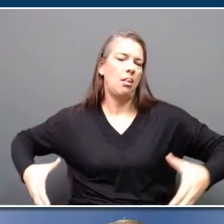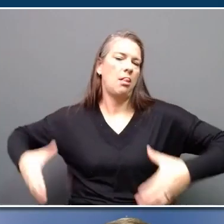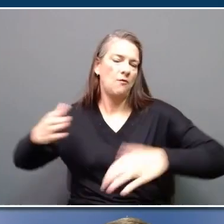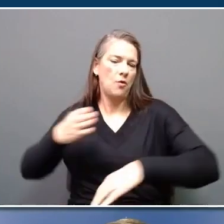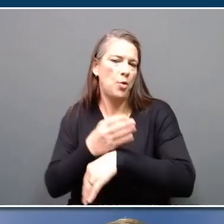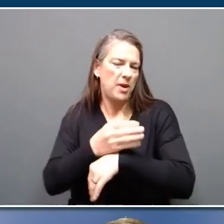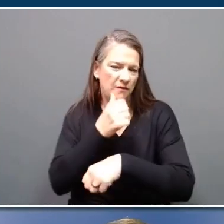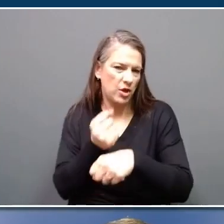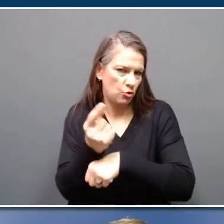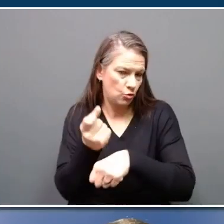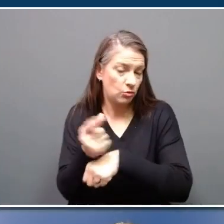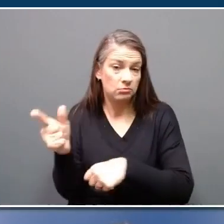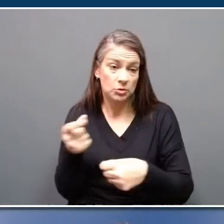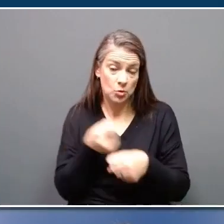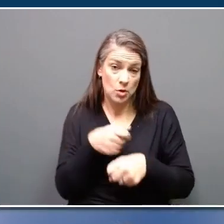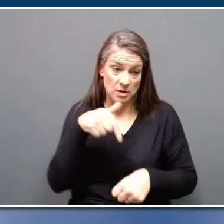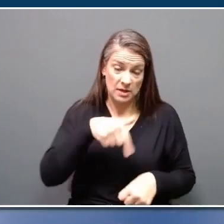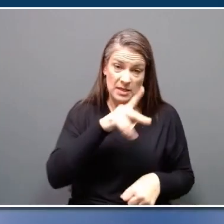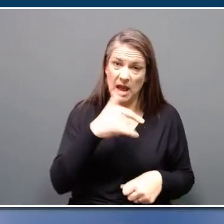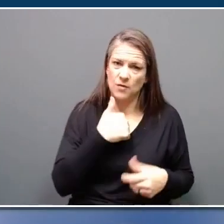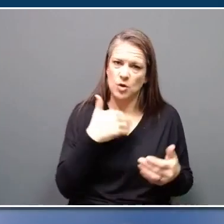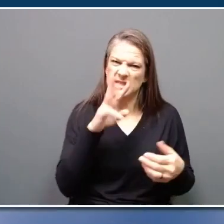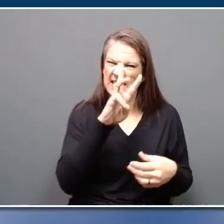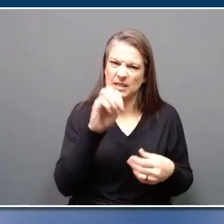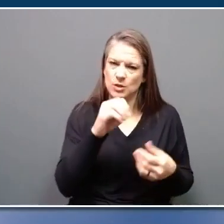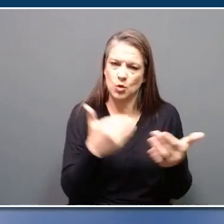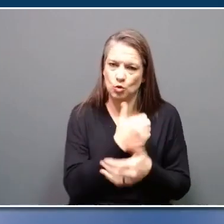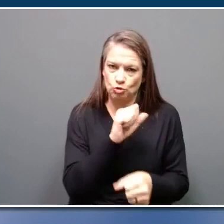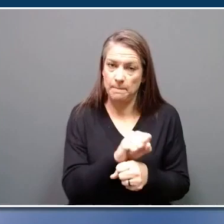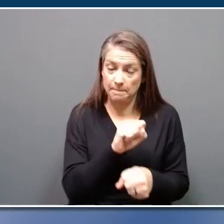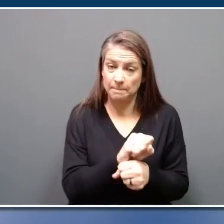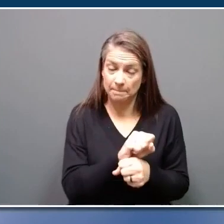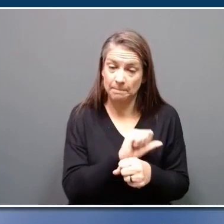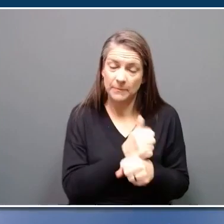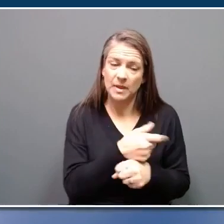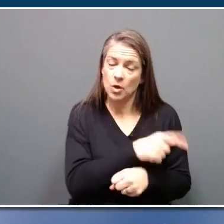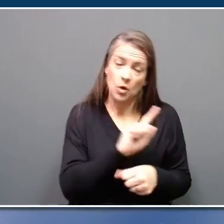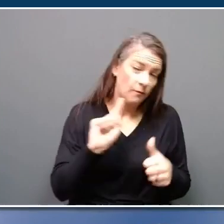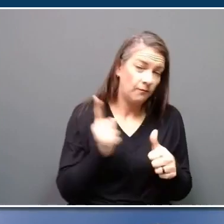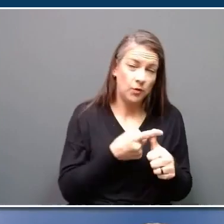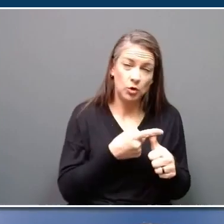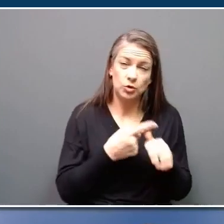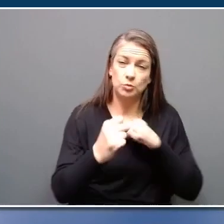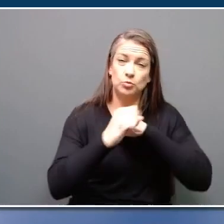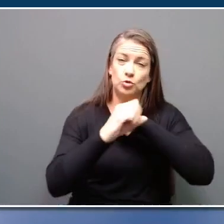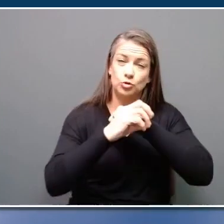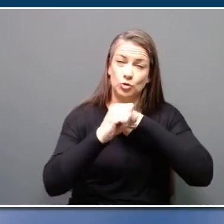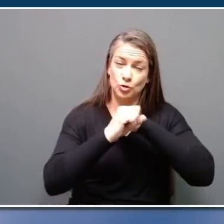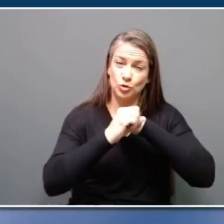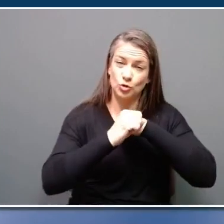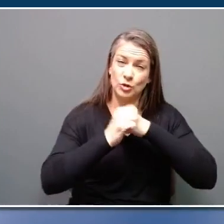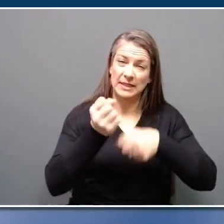local economy with more than 60 new jobs. This is also the first commercial distillery in the formerly dry county since the